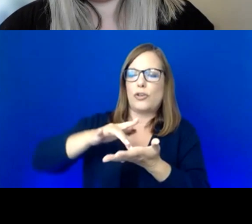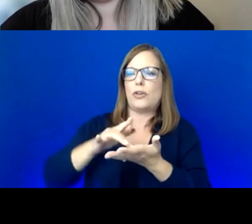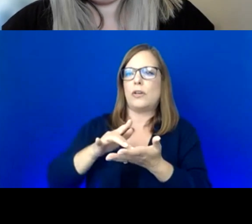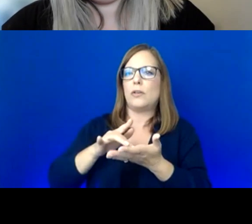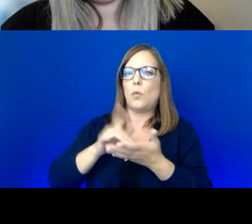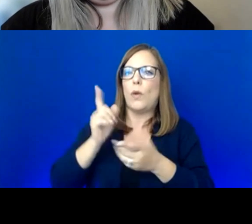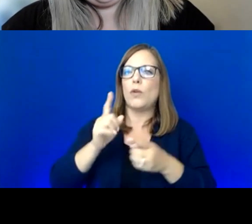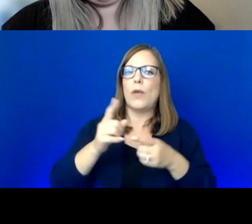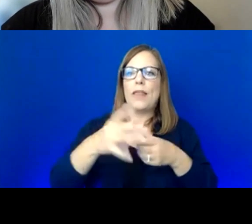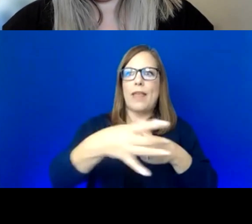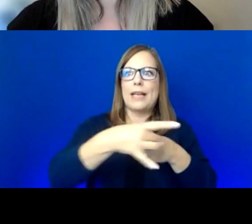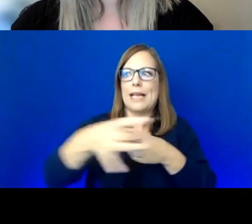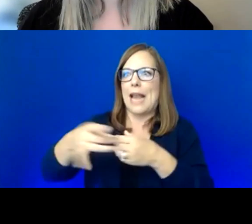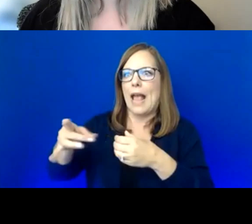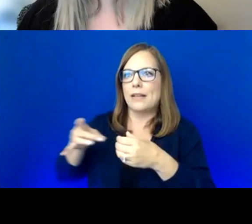community.